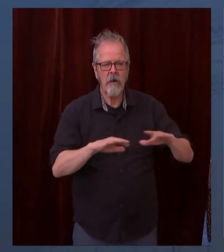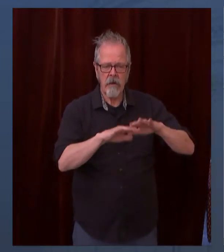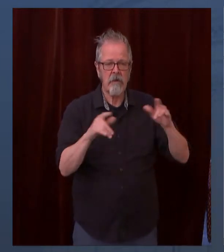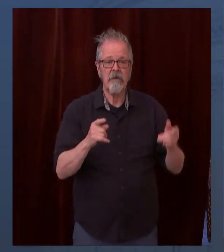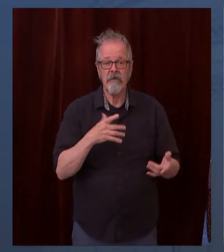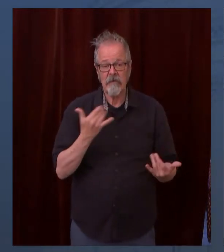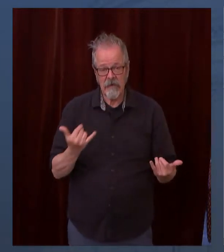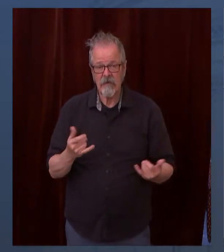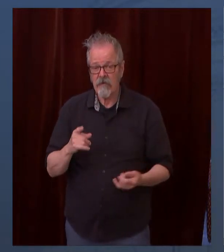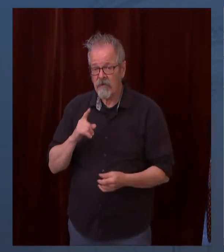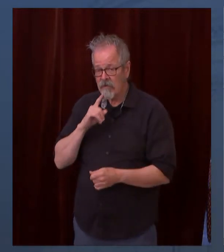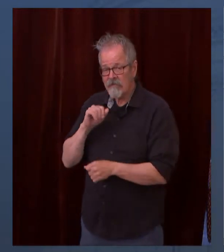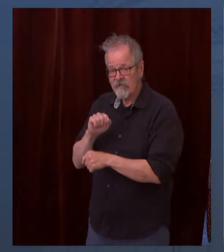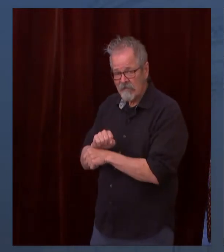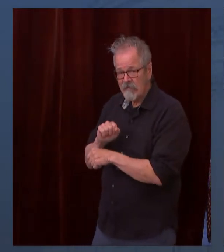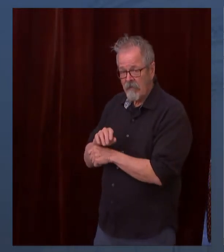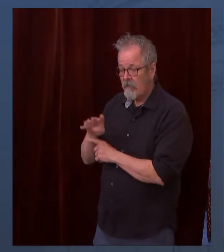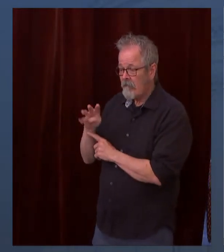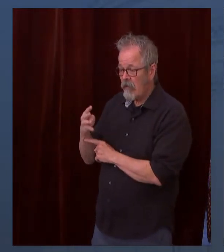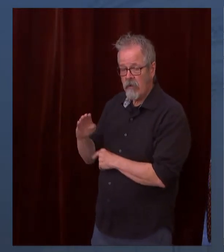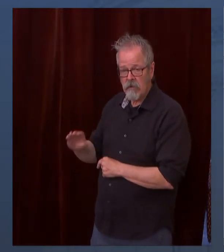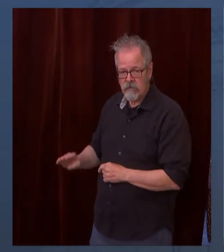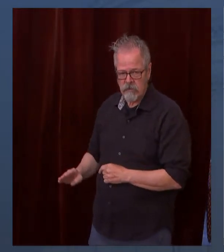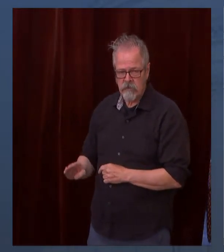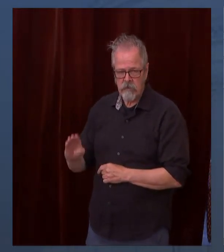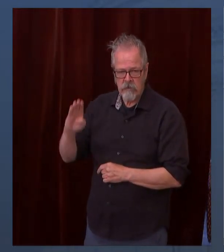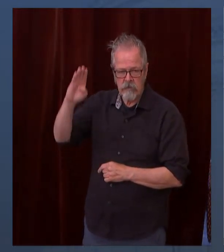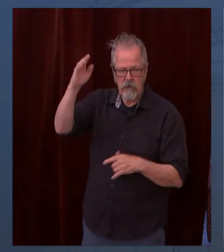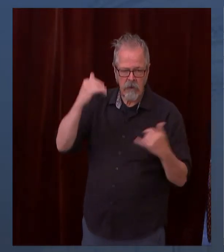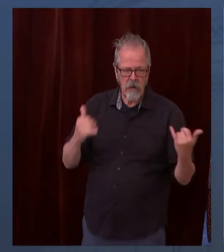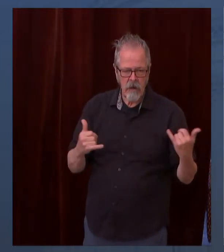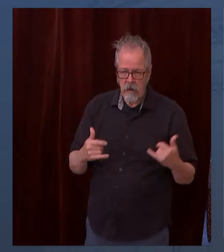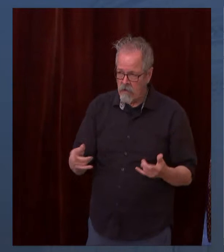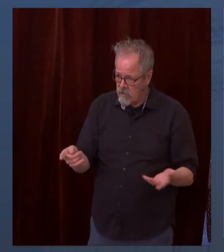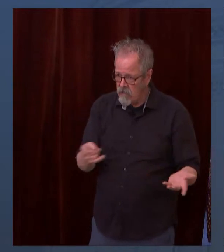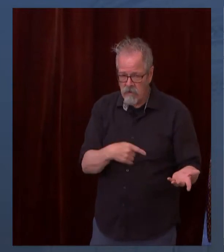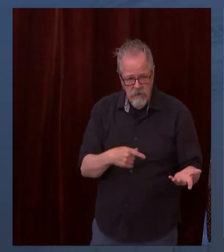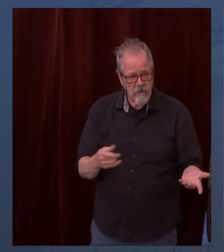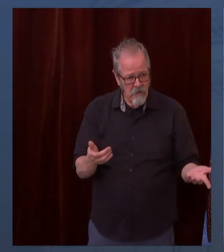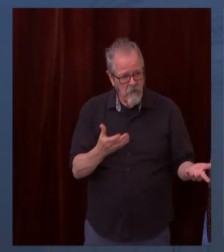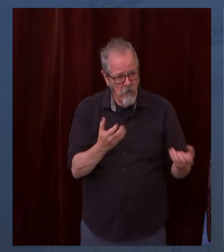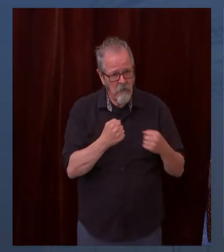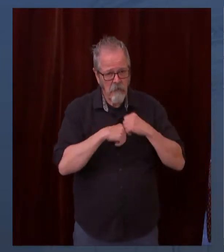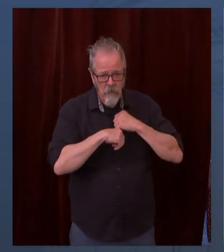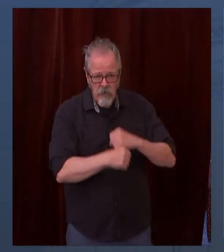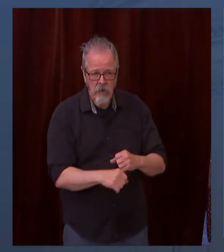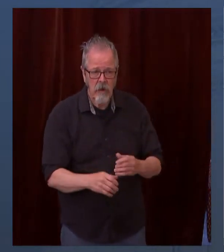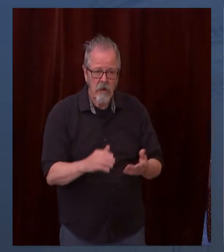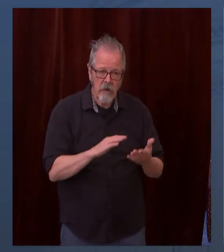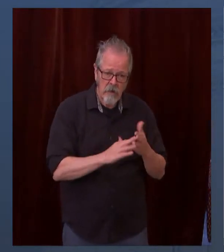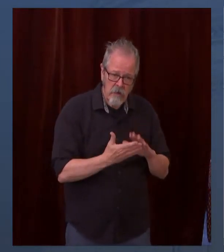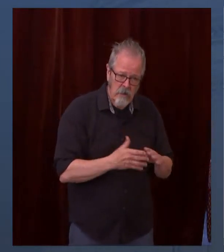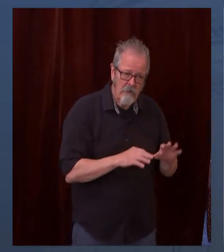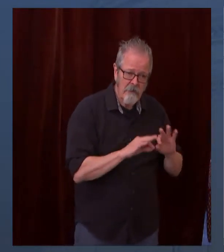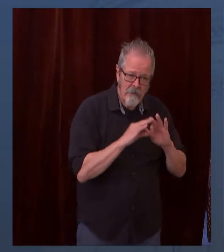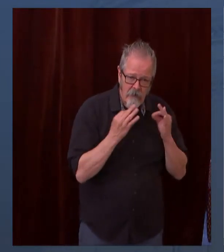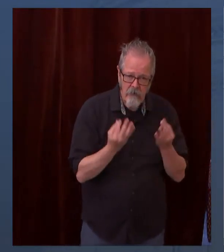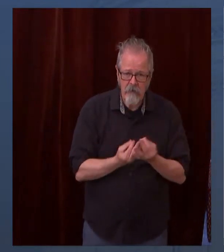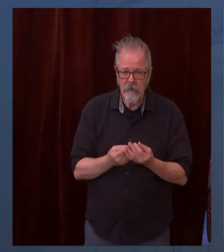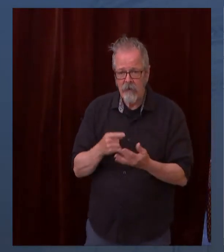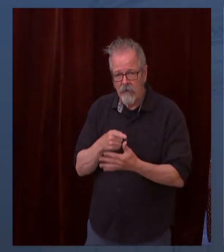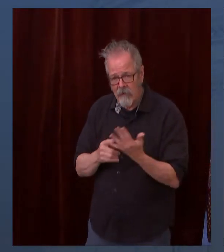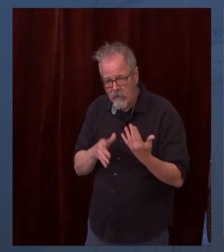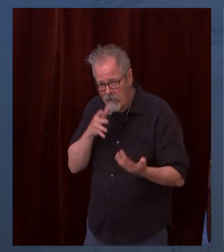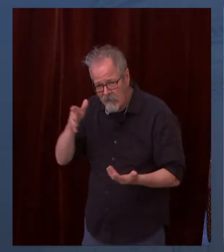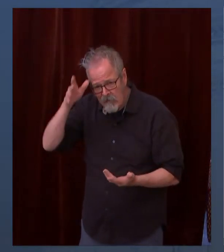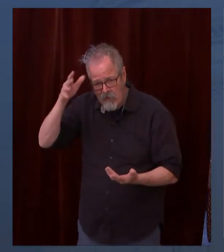protect themselves, protect their family, their friends, and ultimately their community. And we're seeing what's happening across the country and the world,